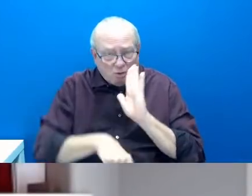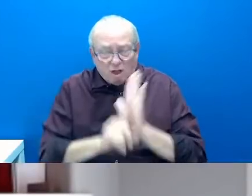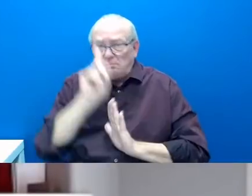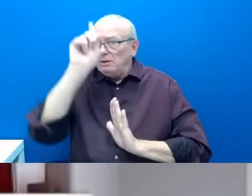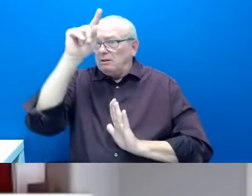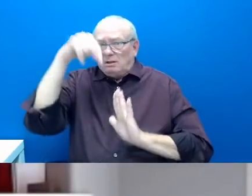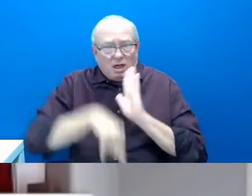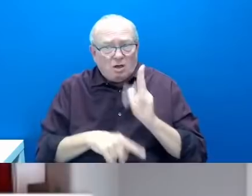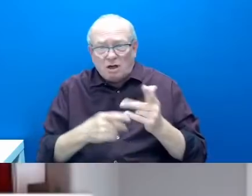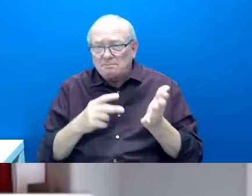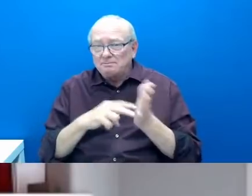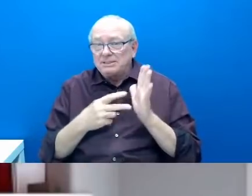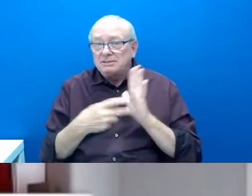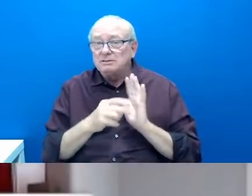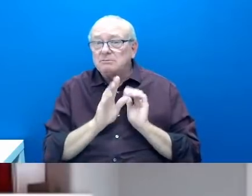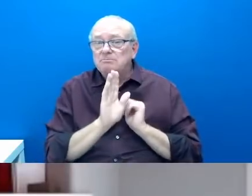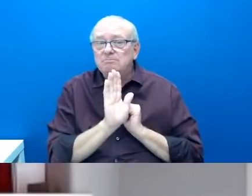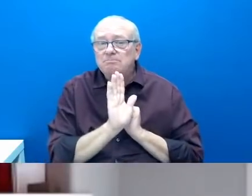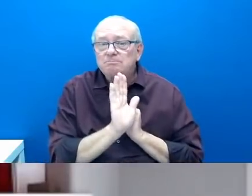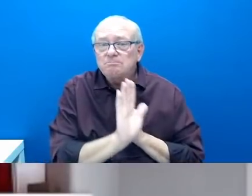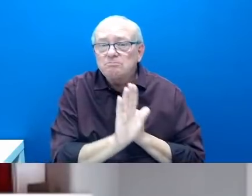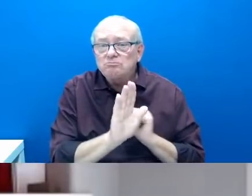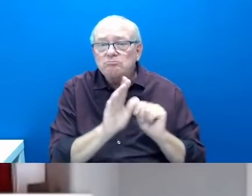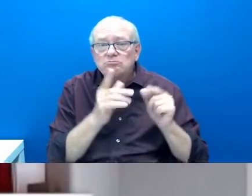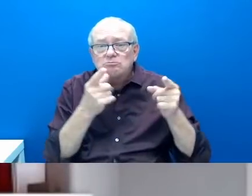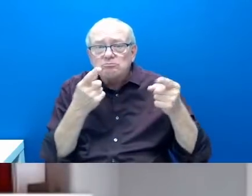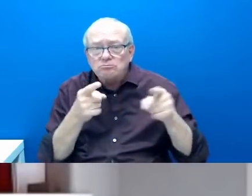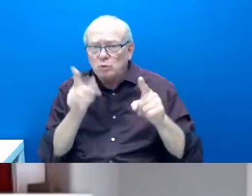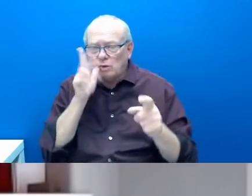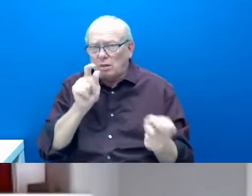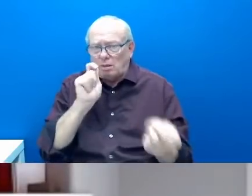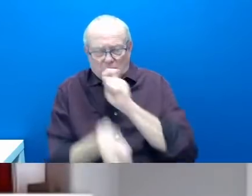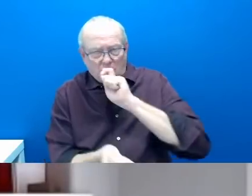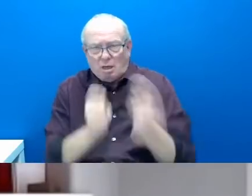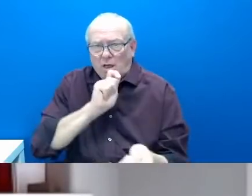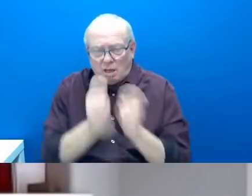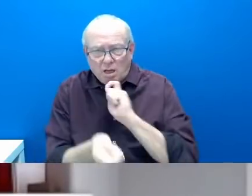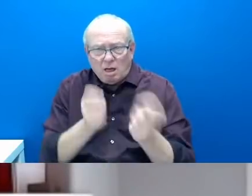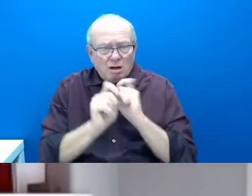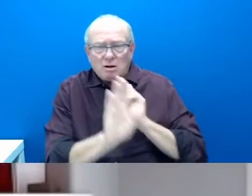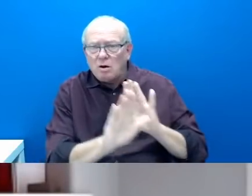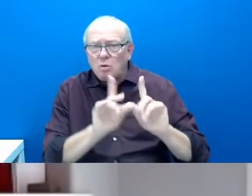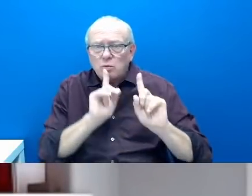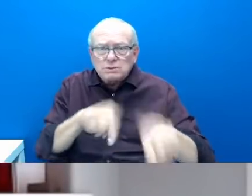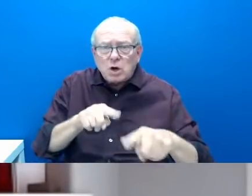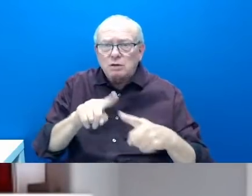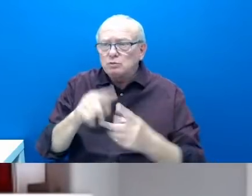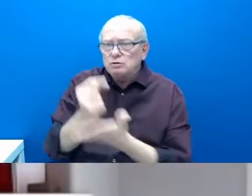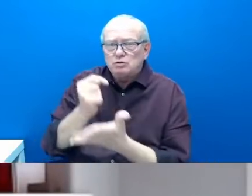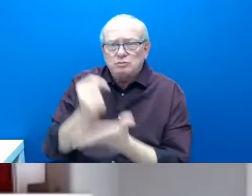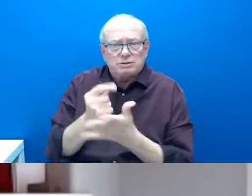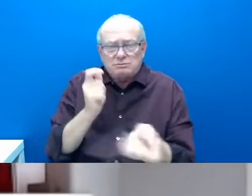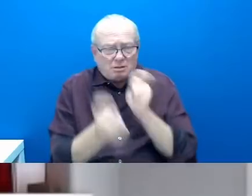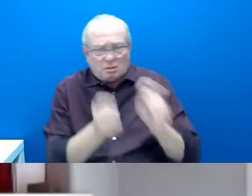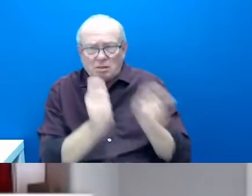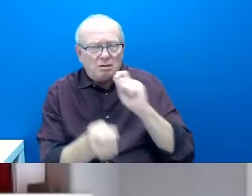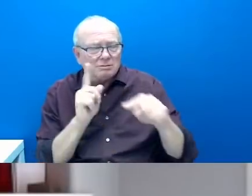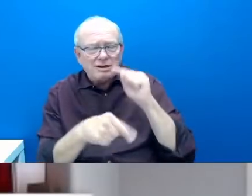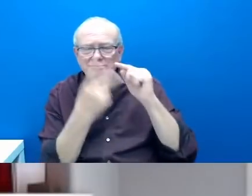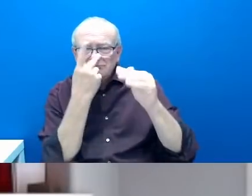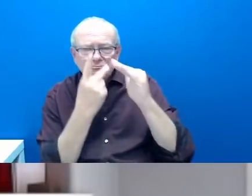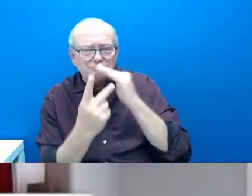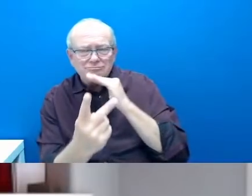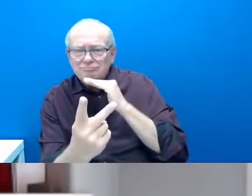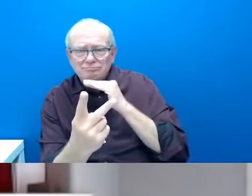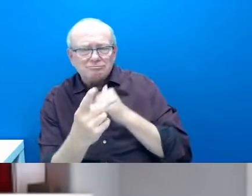quite unpredictable courses and changes of how they respond to therapy. In some cases, I can have somebody